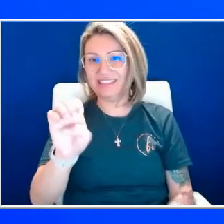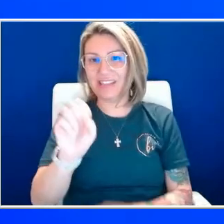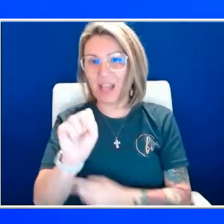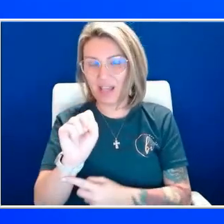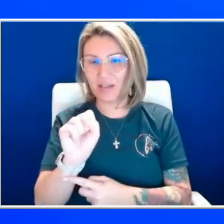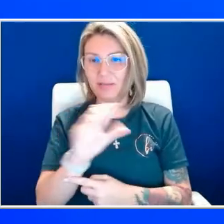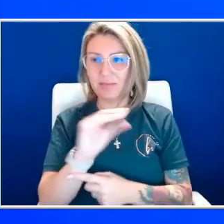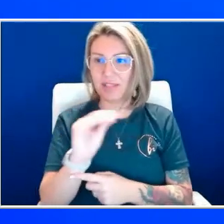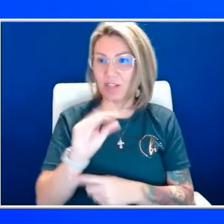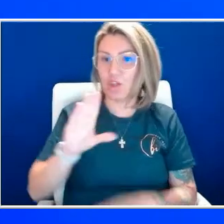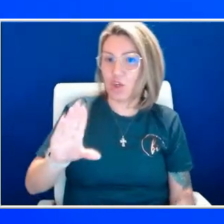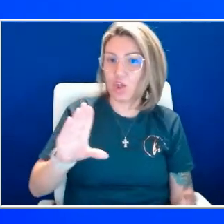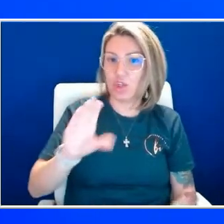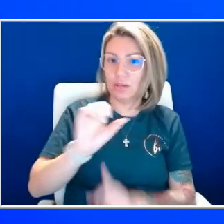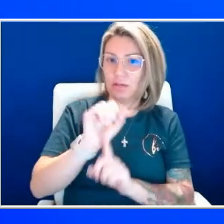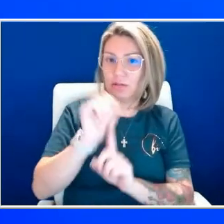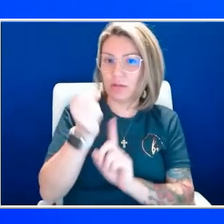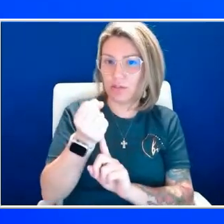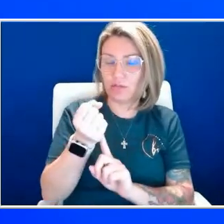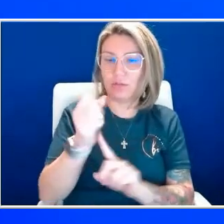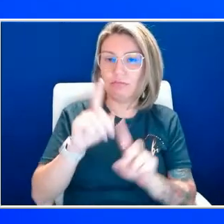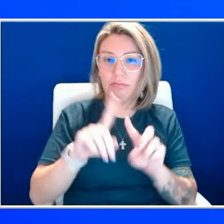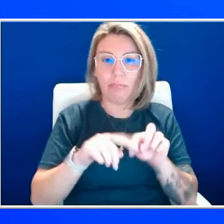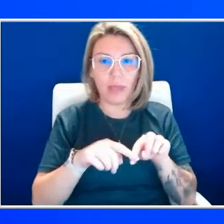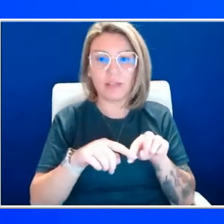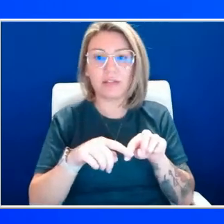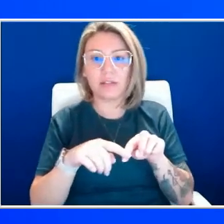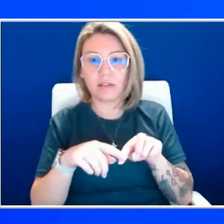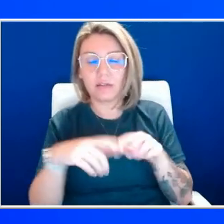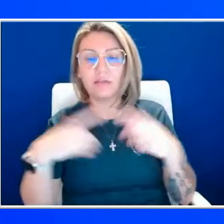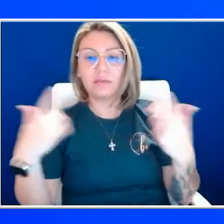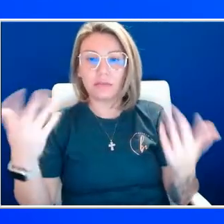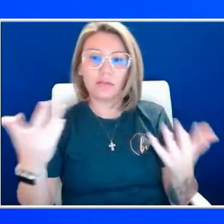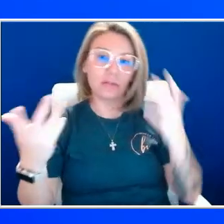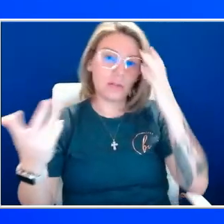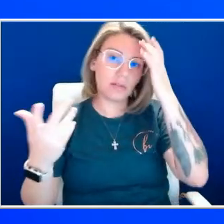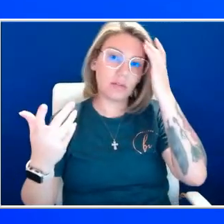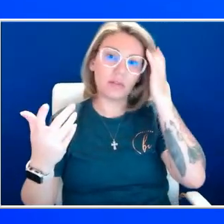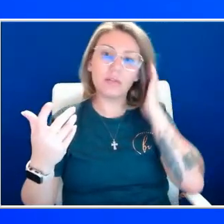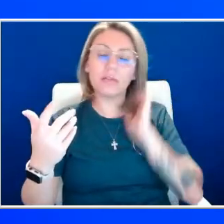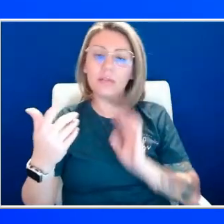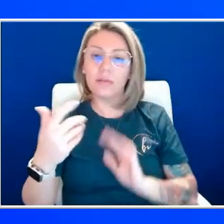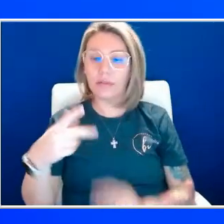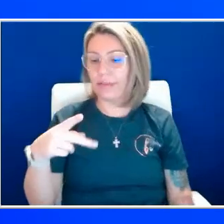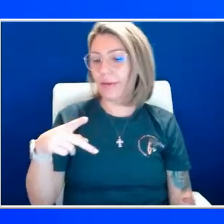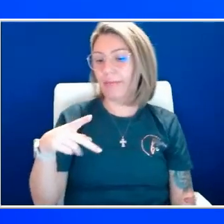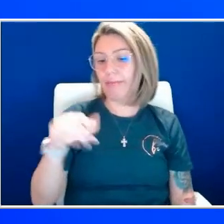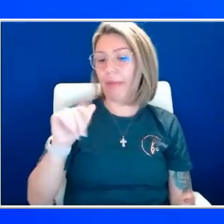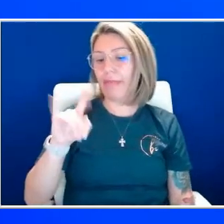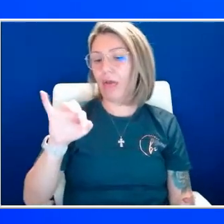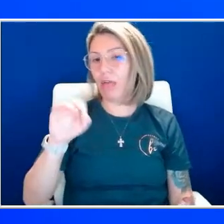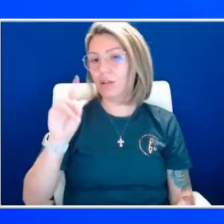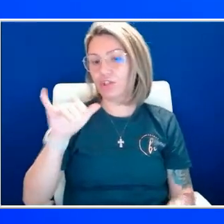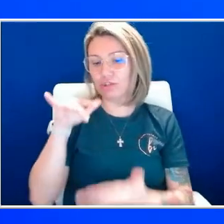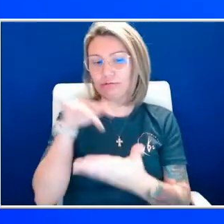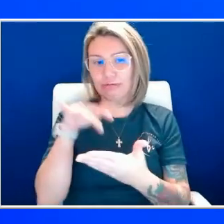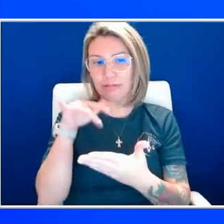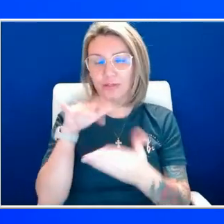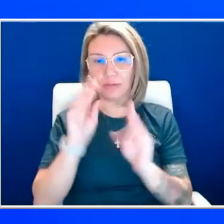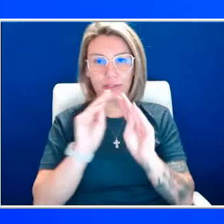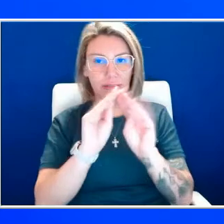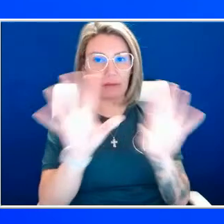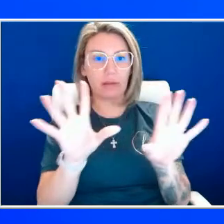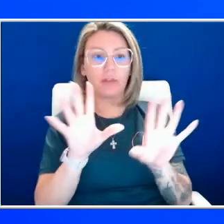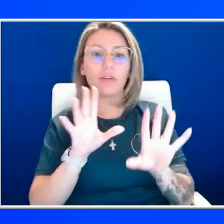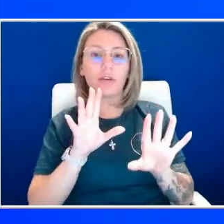case, based on the pathology of the heart, it is really clear that she has LV